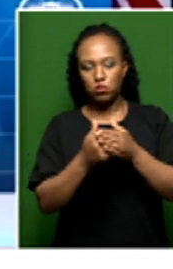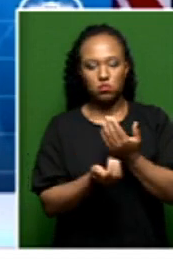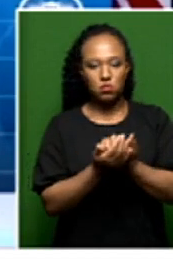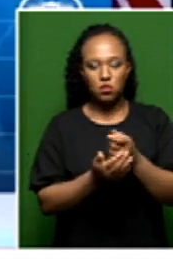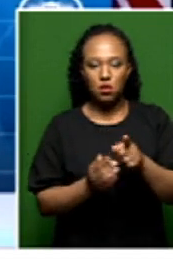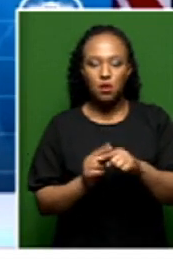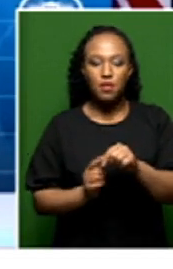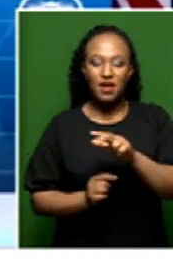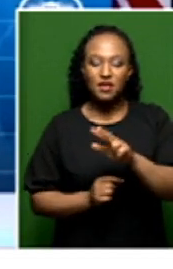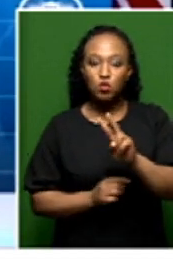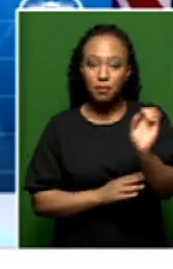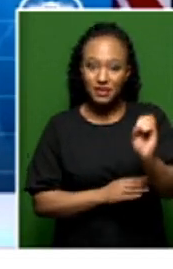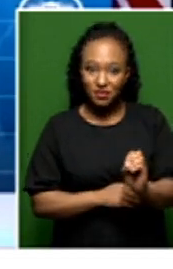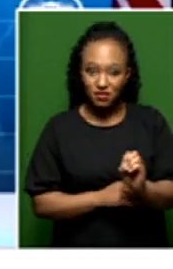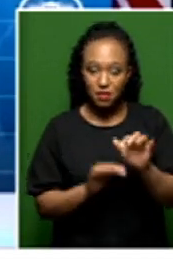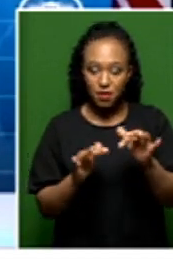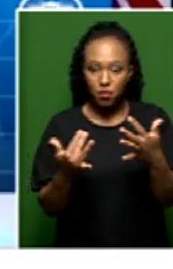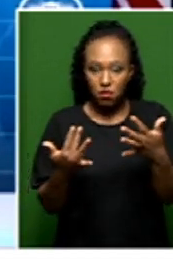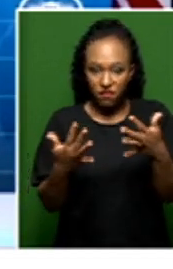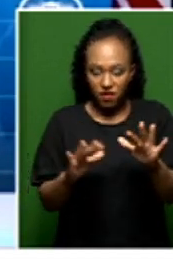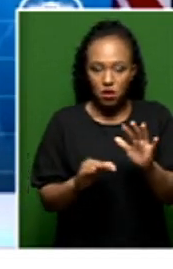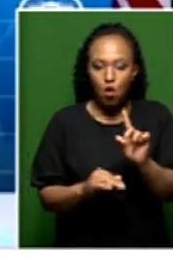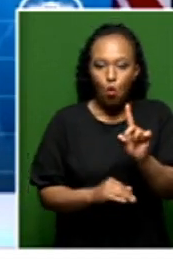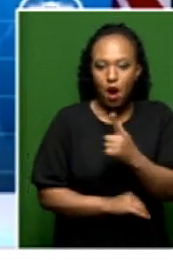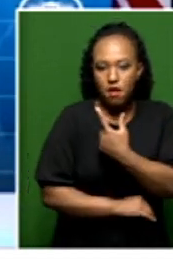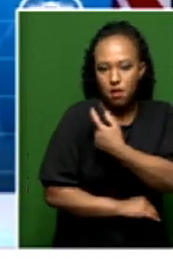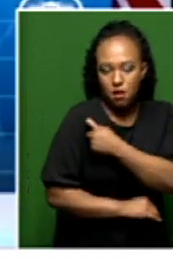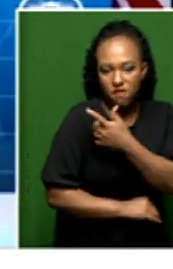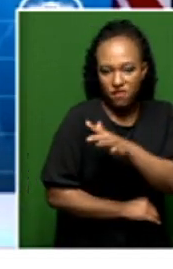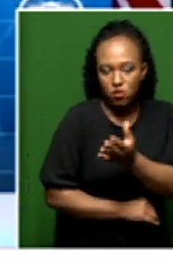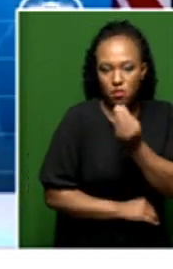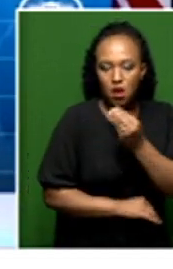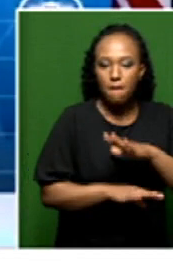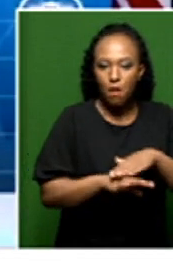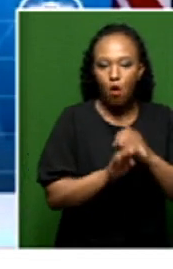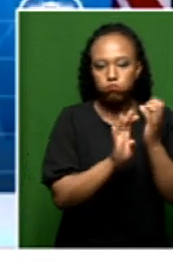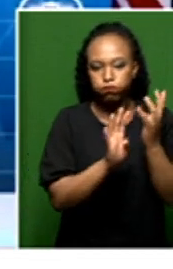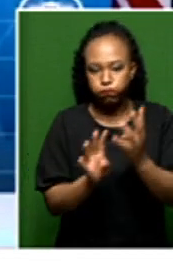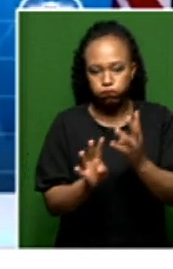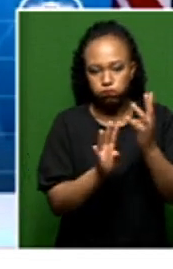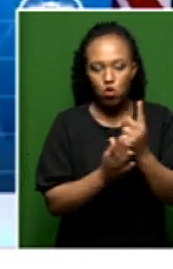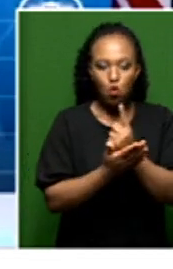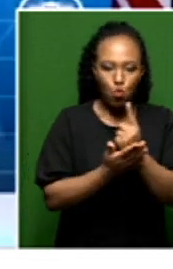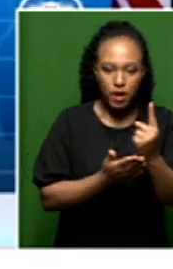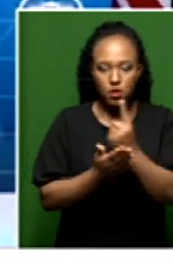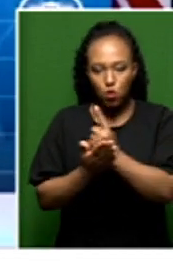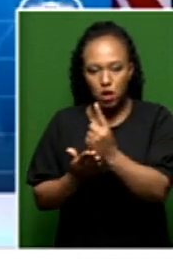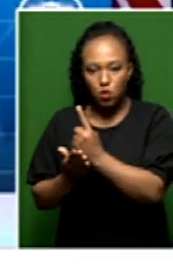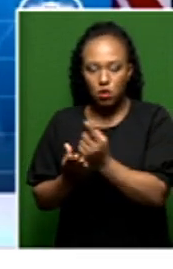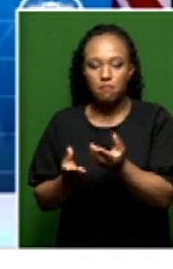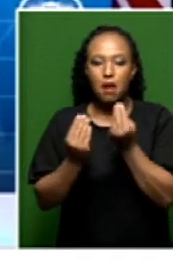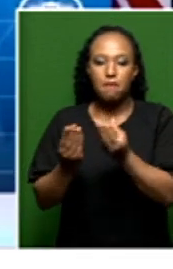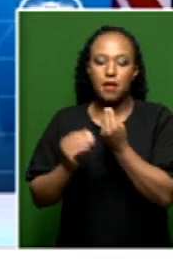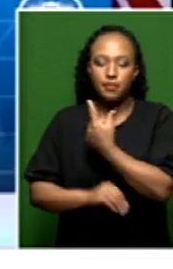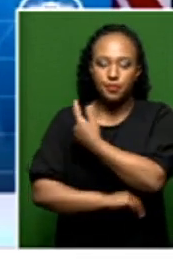have 82% of people now with one shot and more people getting vaccinated each week. Obviously, the decisions how to